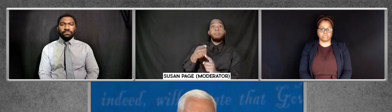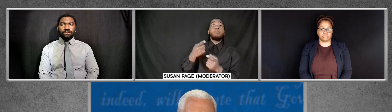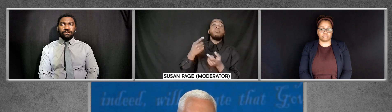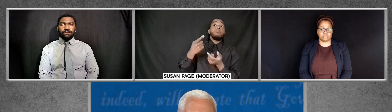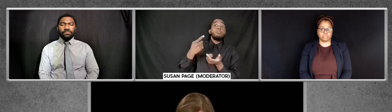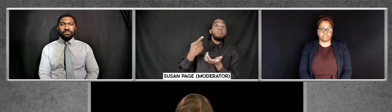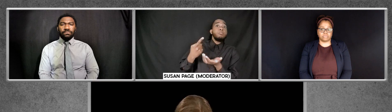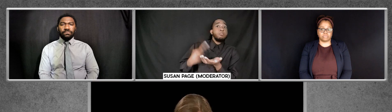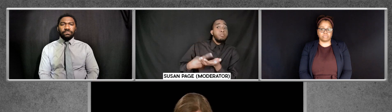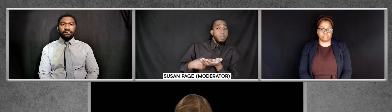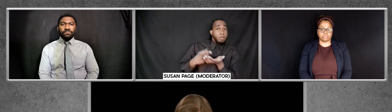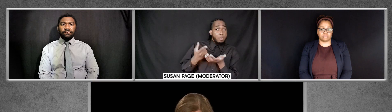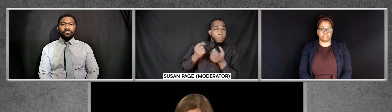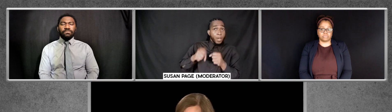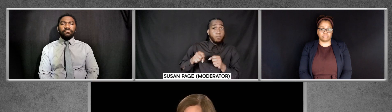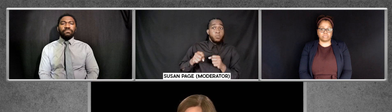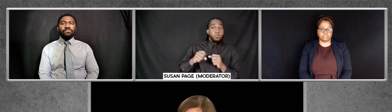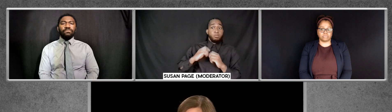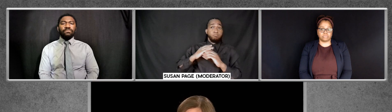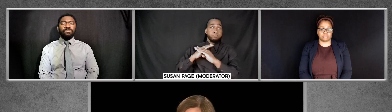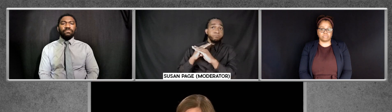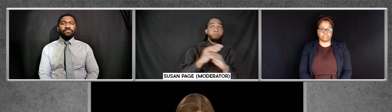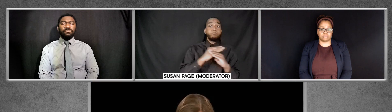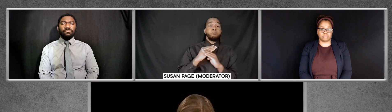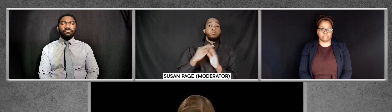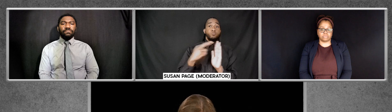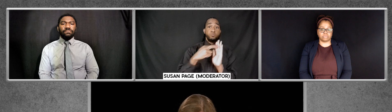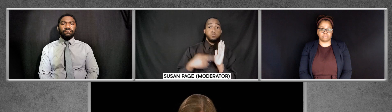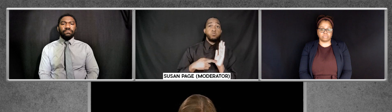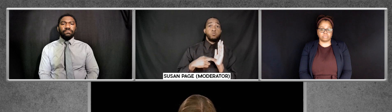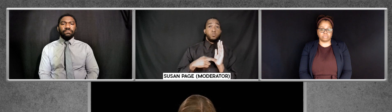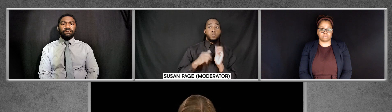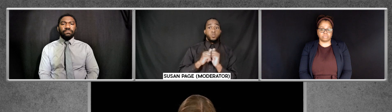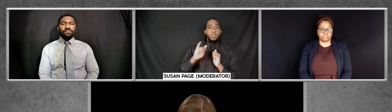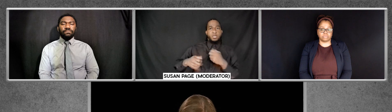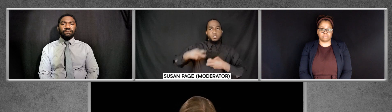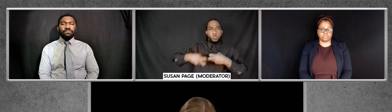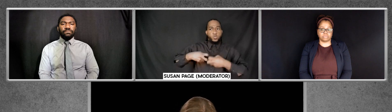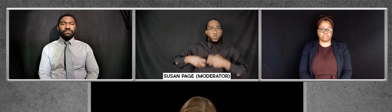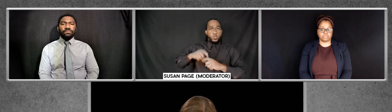about safeguards or procedures when it comes to the issue of presidential